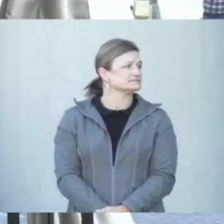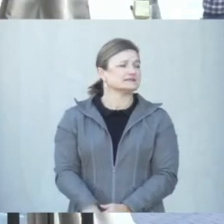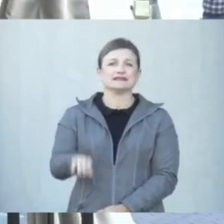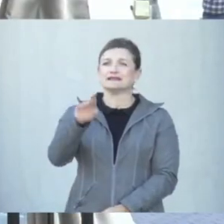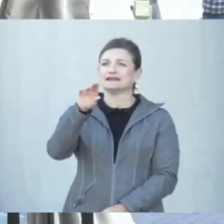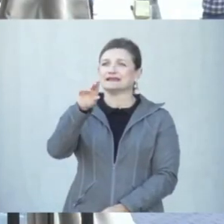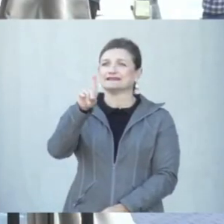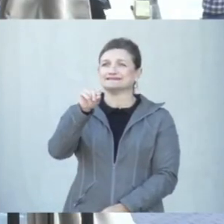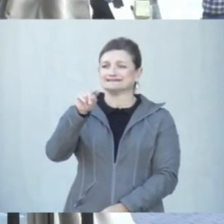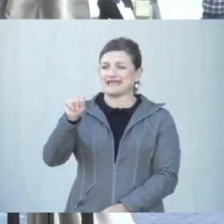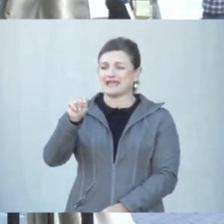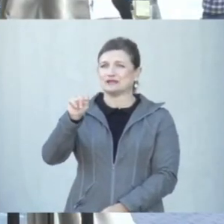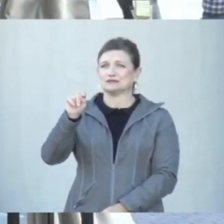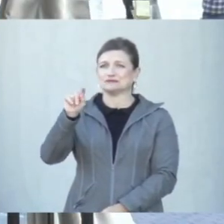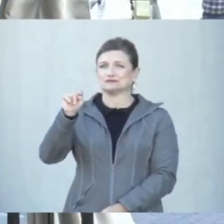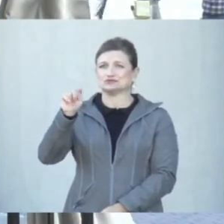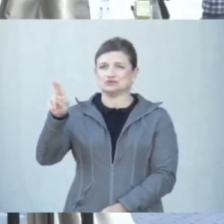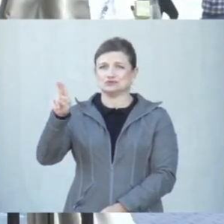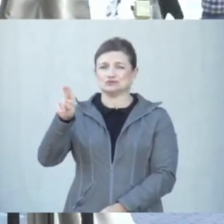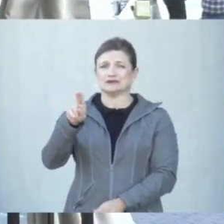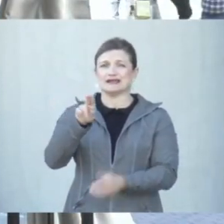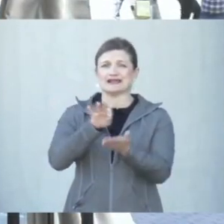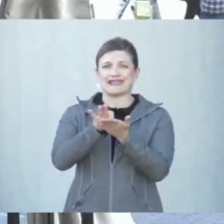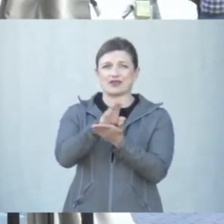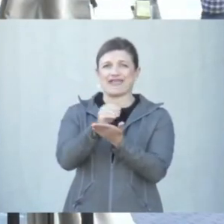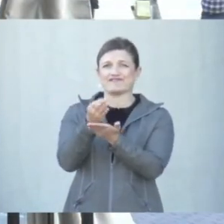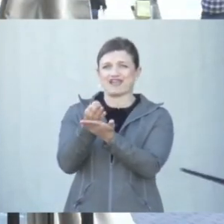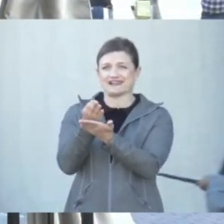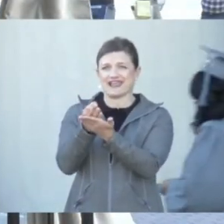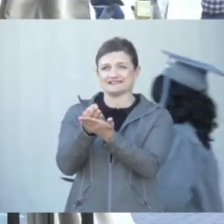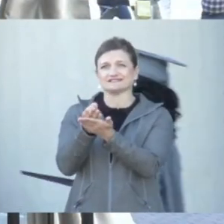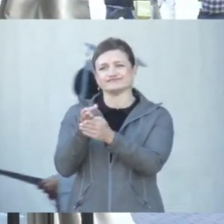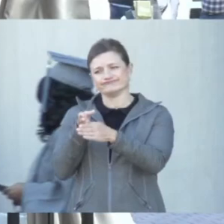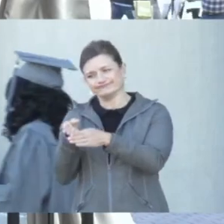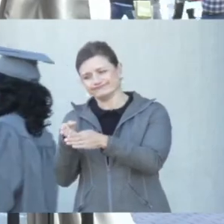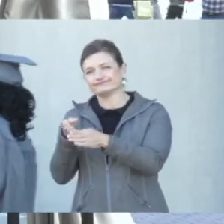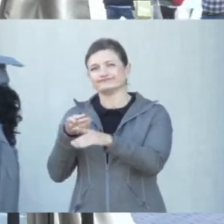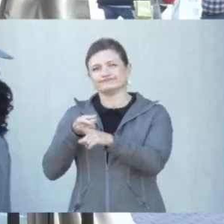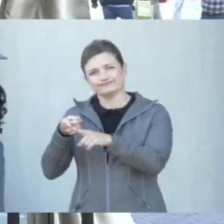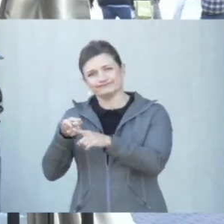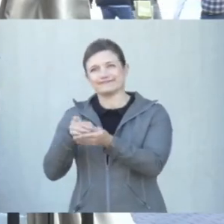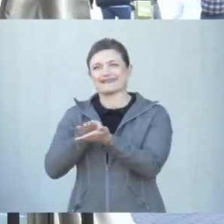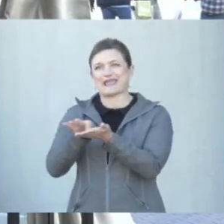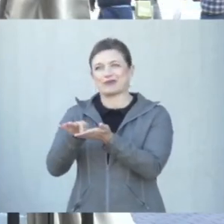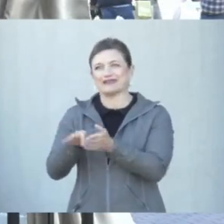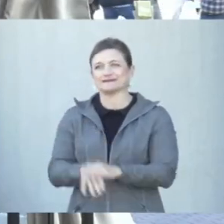DAT 2, Accounting and Finance, Accounting Track.